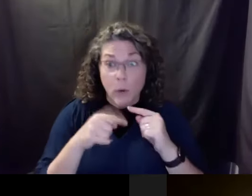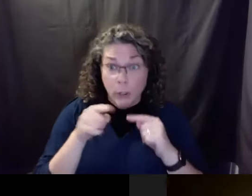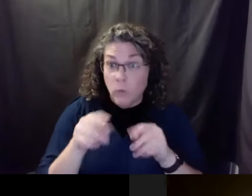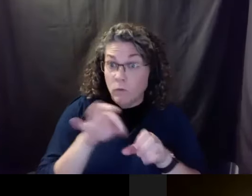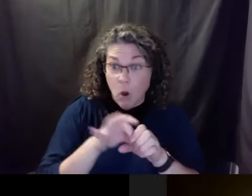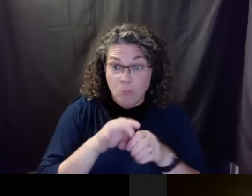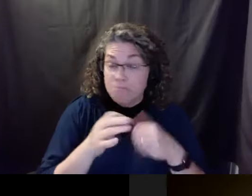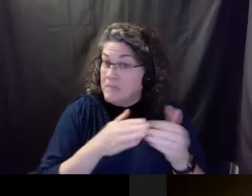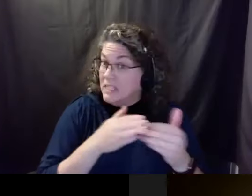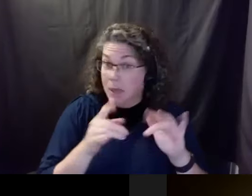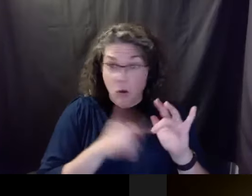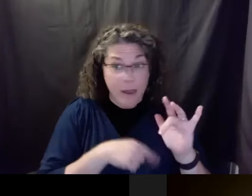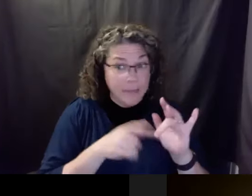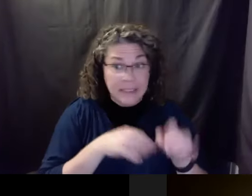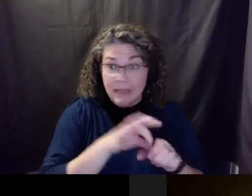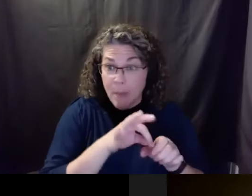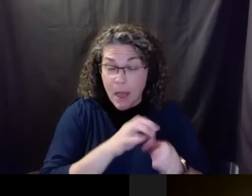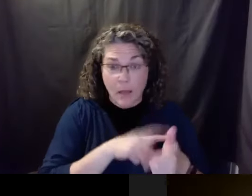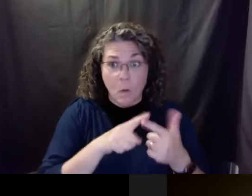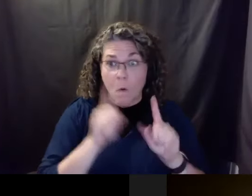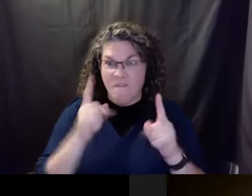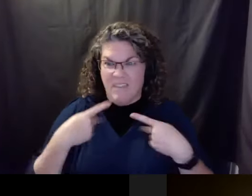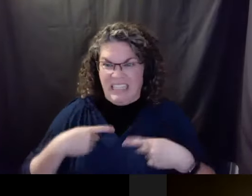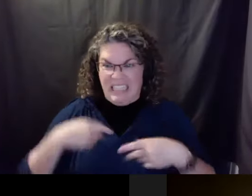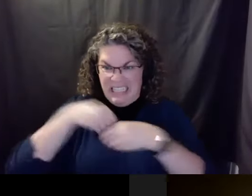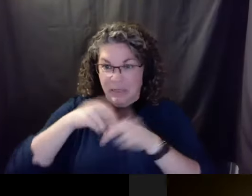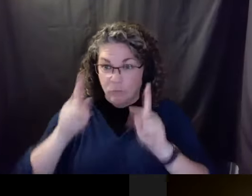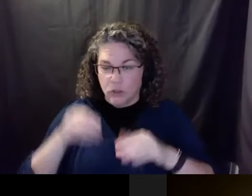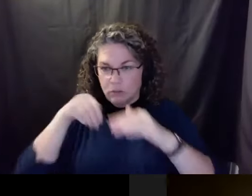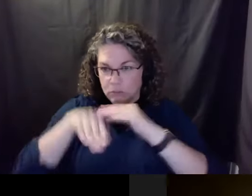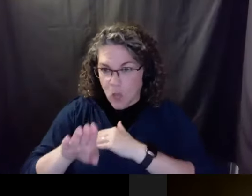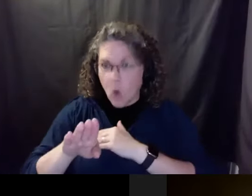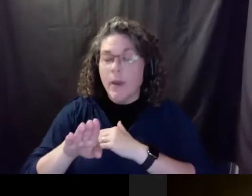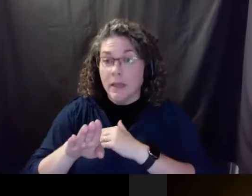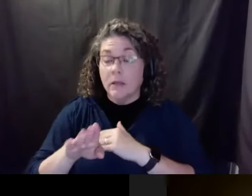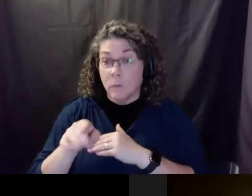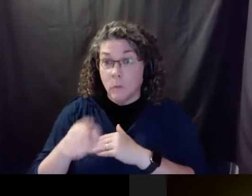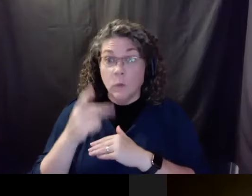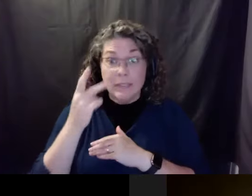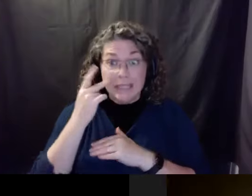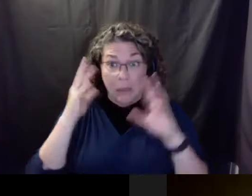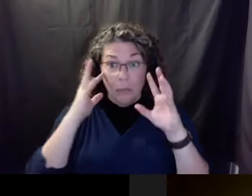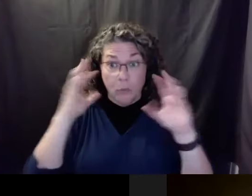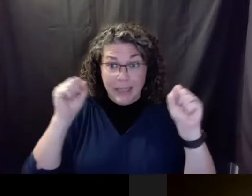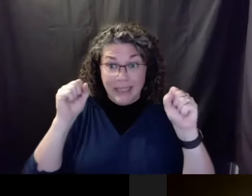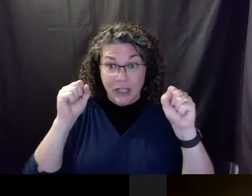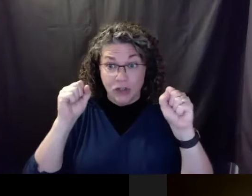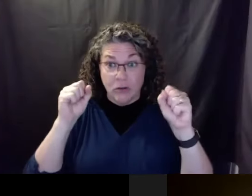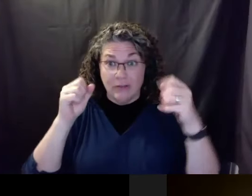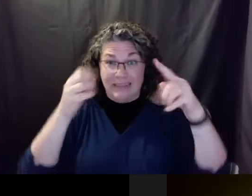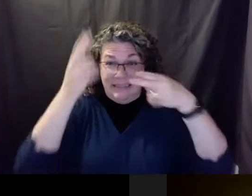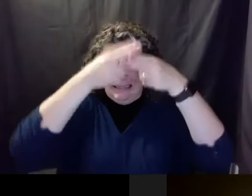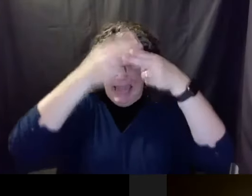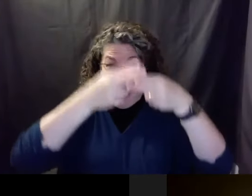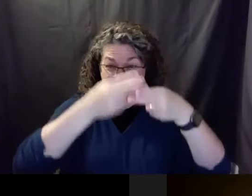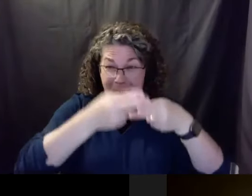the absentee ballot or going into the polling site, when you go in and you see the presidential candidates, there's going to be a